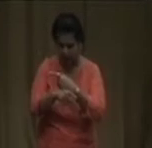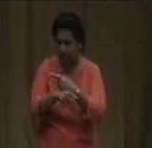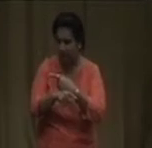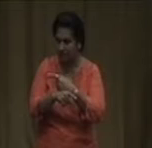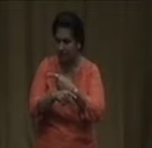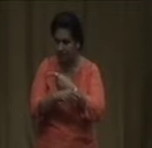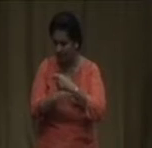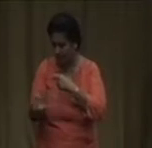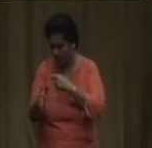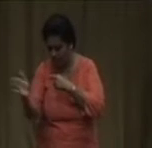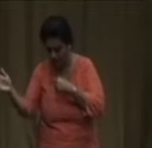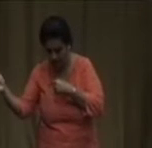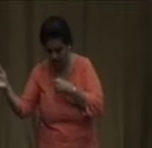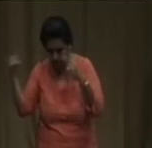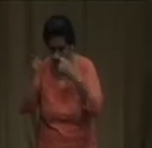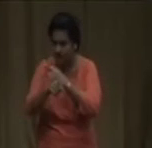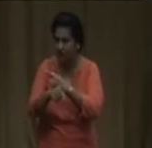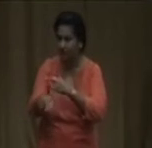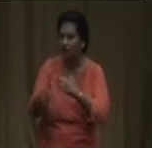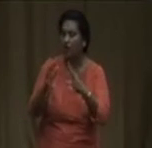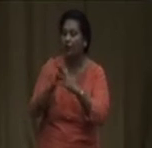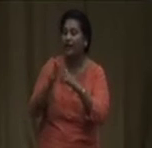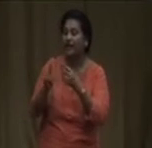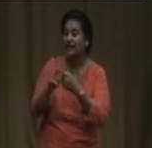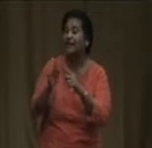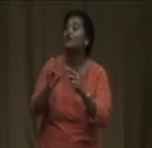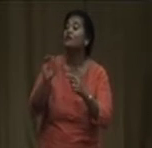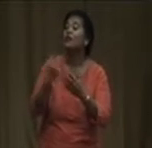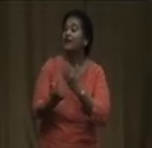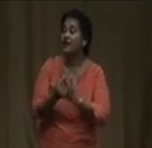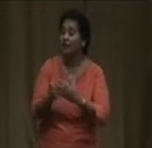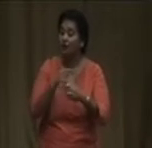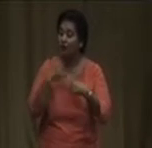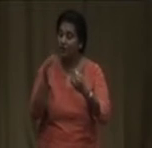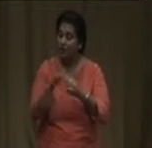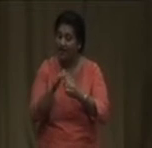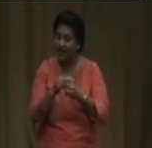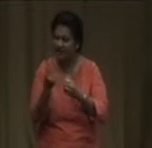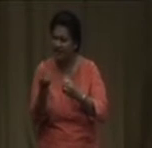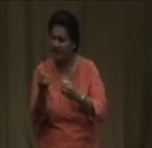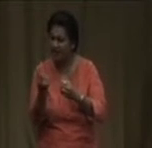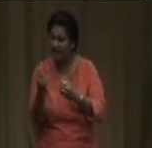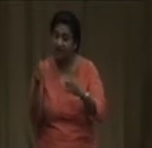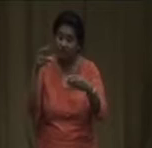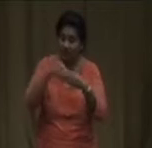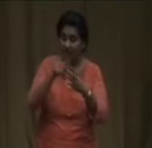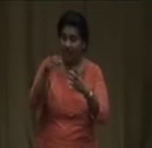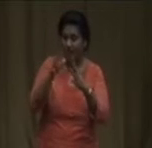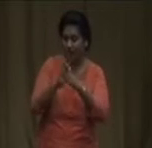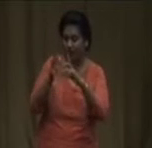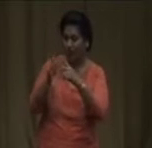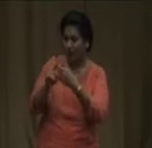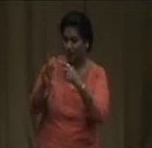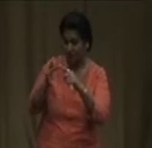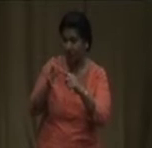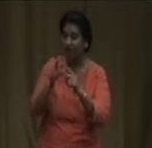what we do is we assemble a simple content outline in the wiki of the pages that would be included